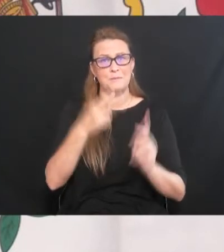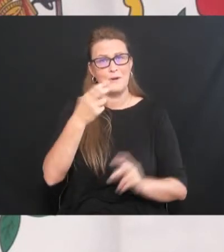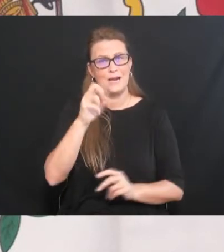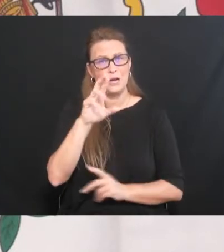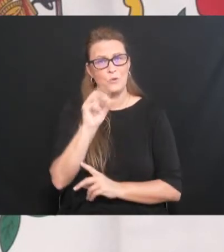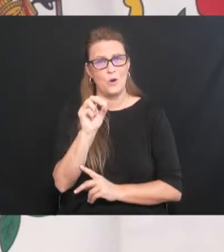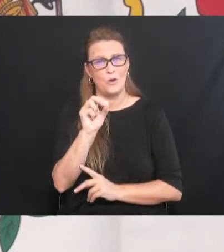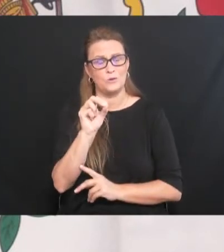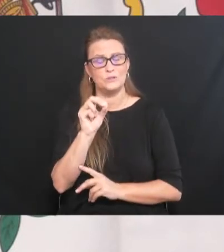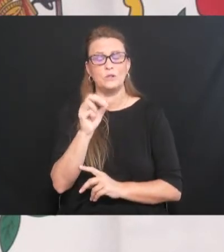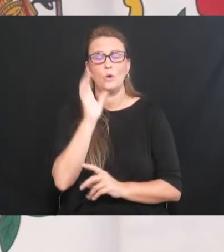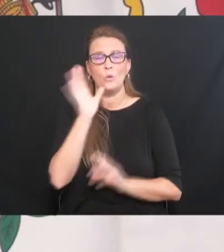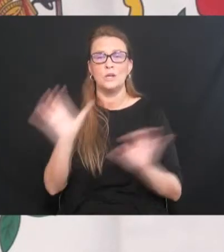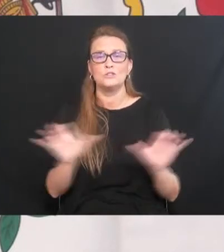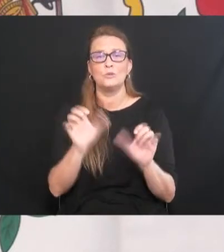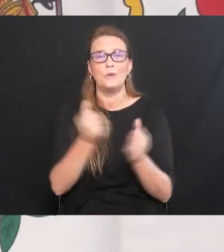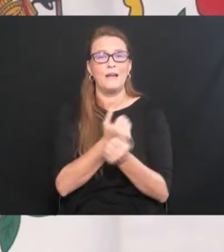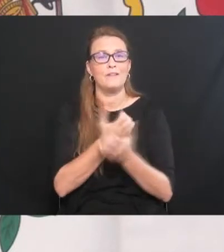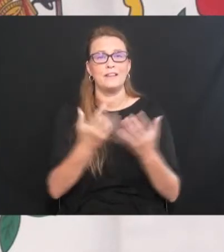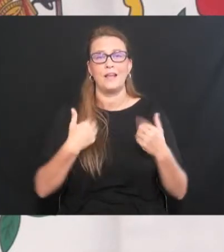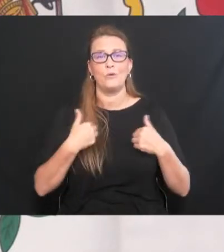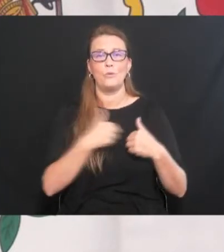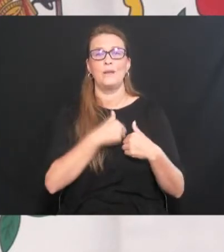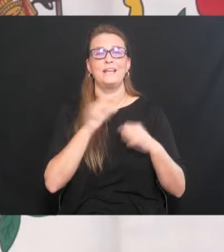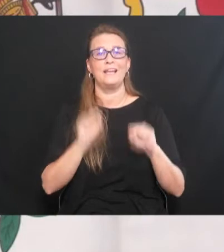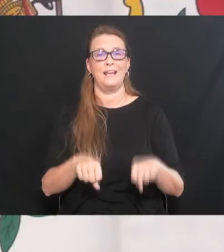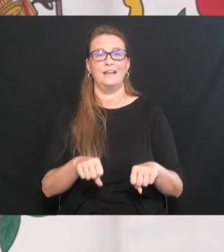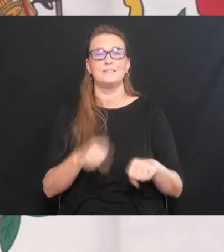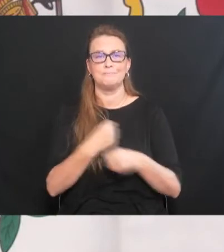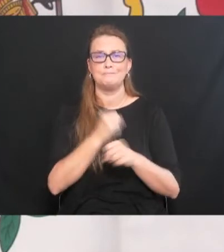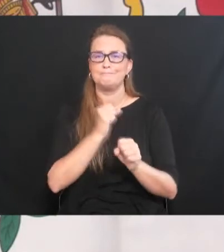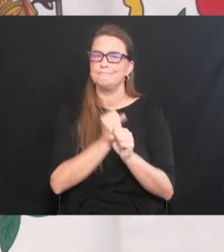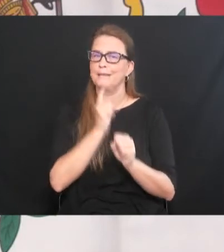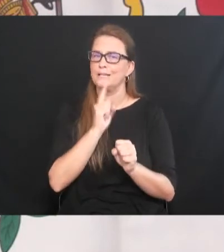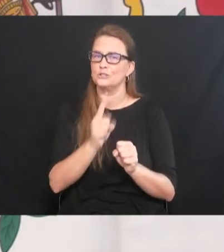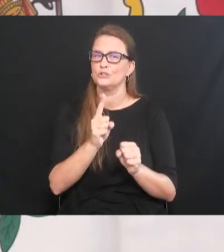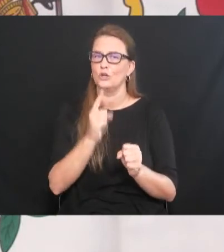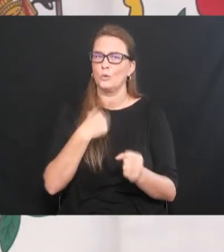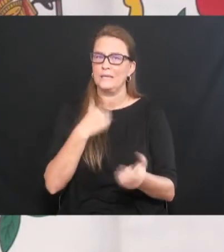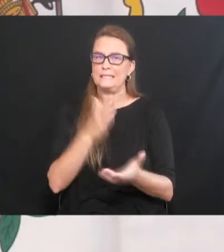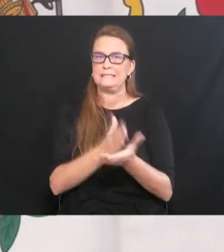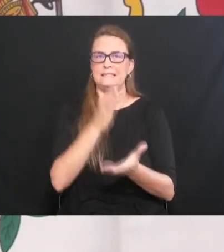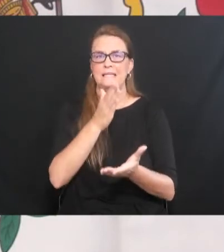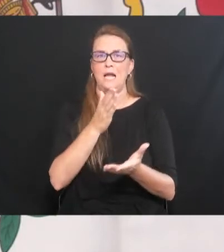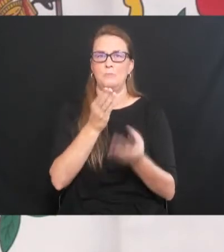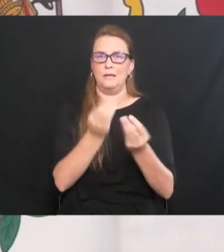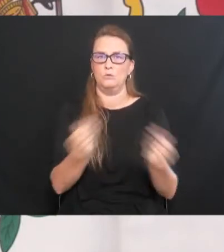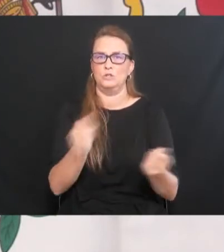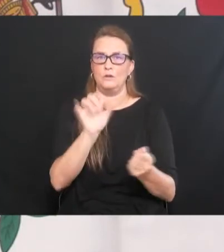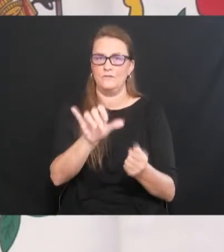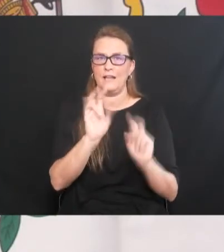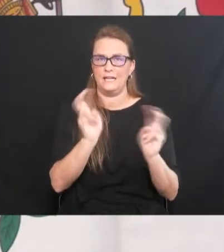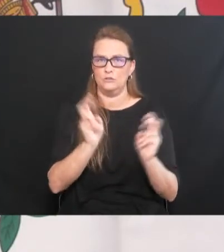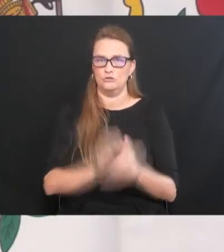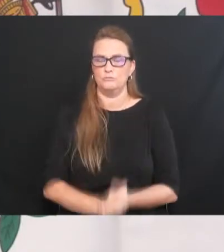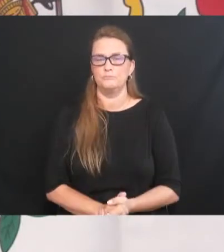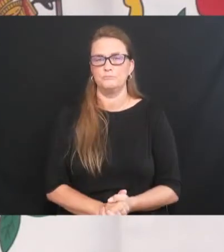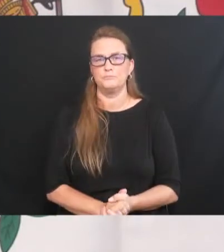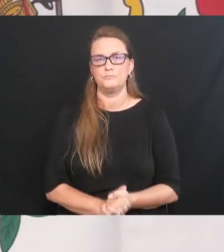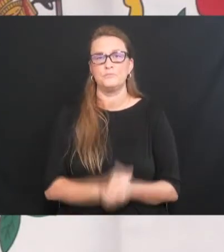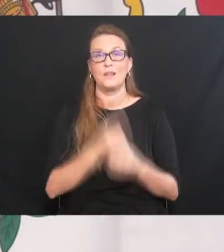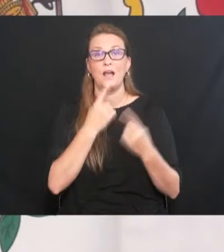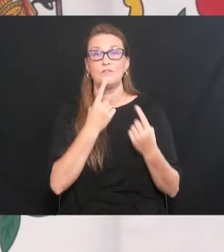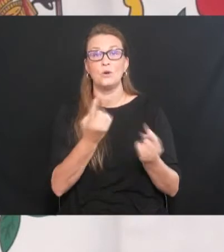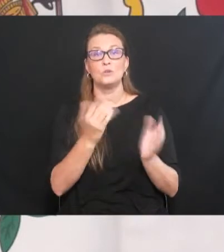do any and everything we can to assure that this is snuffed out as quickly as we possibly can. I've told you over and